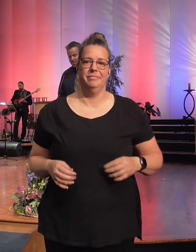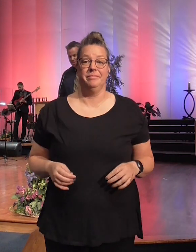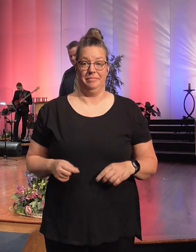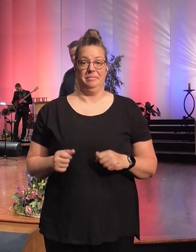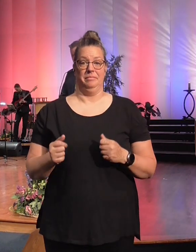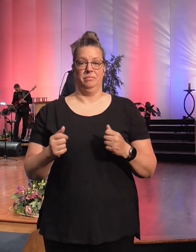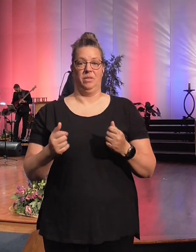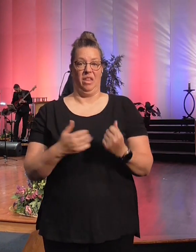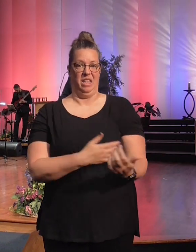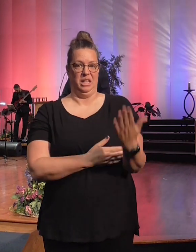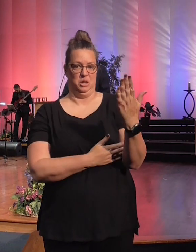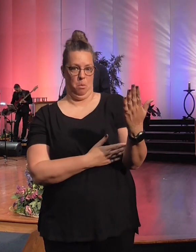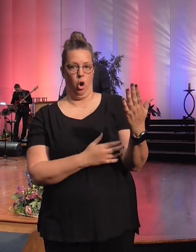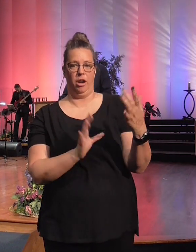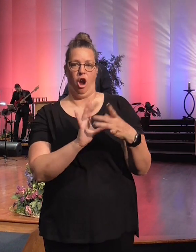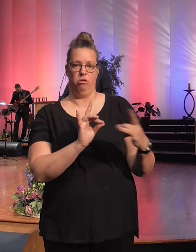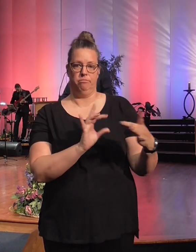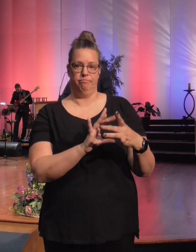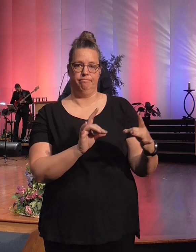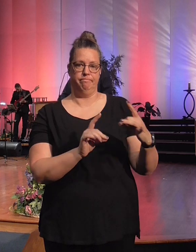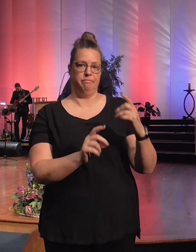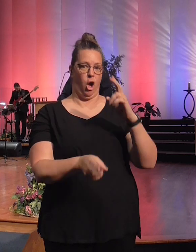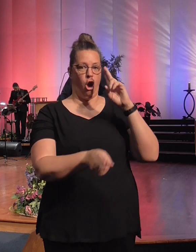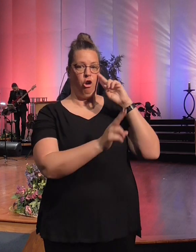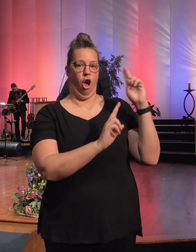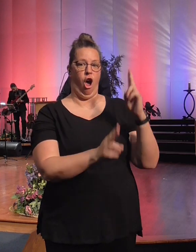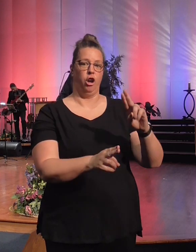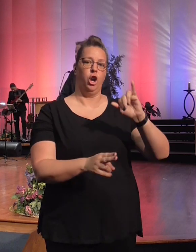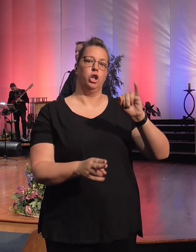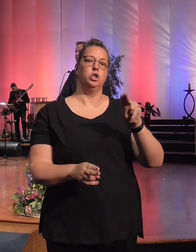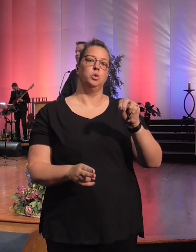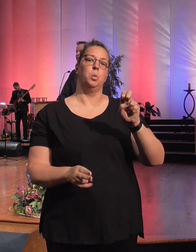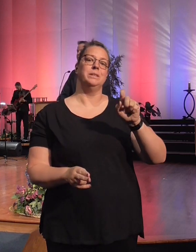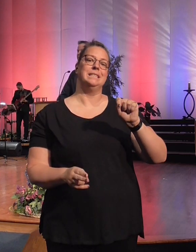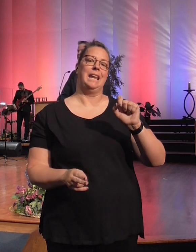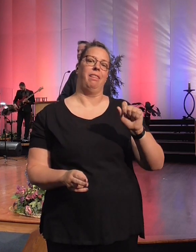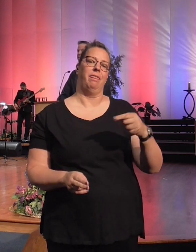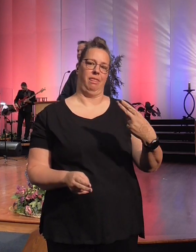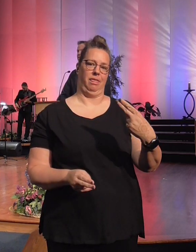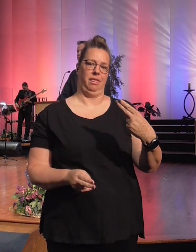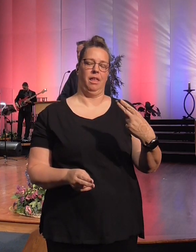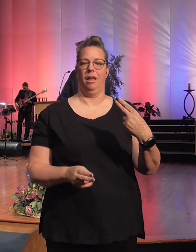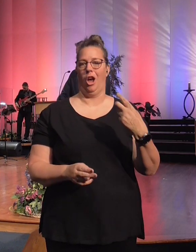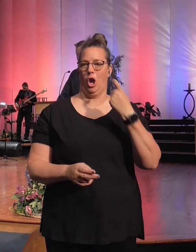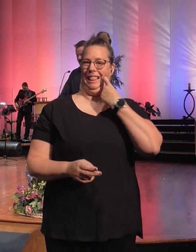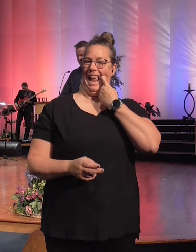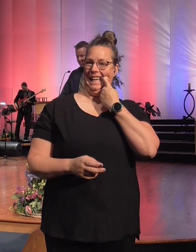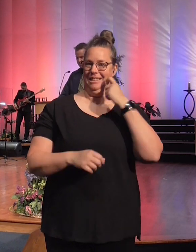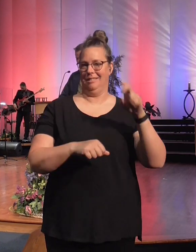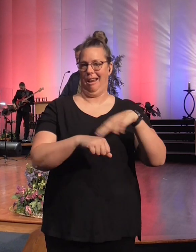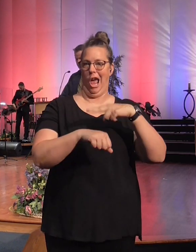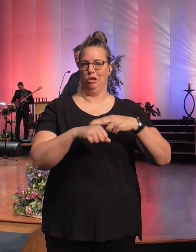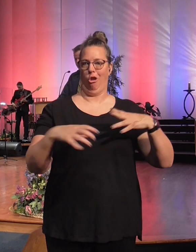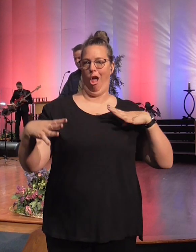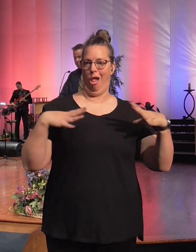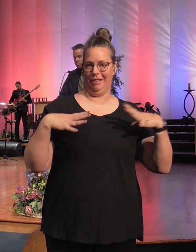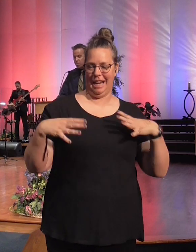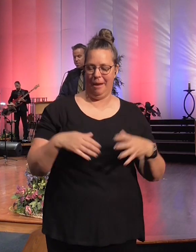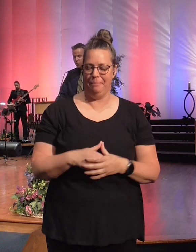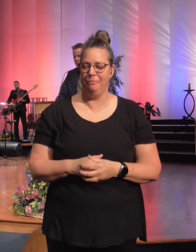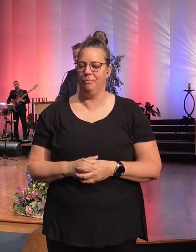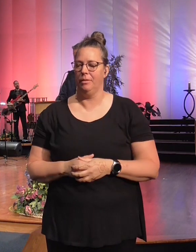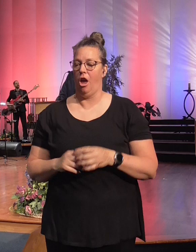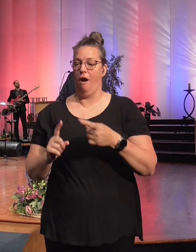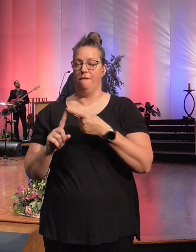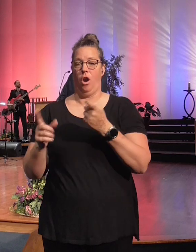Our readings this morning are in honor of Juneteenth, our nation's latest national holiday. From